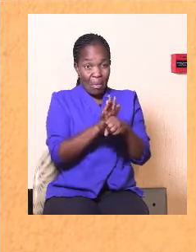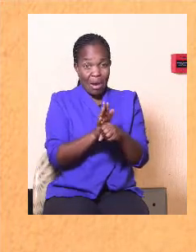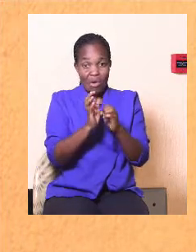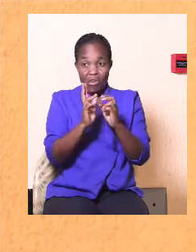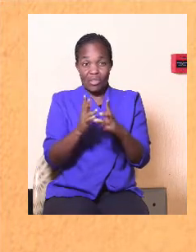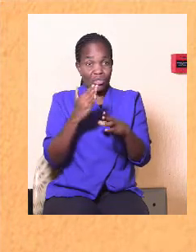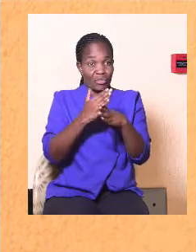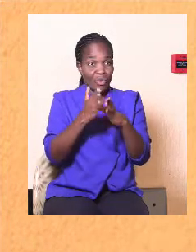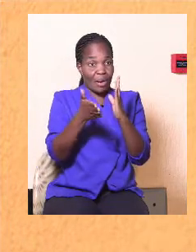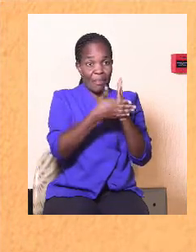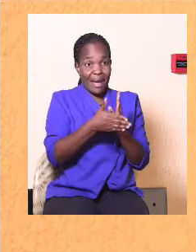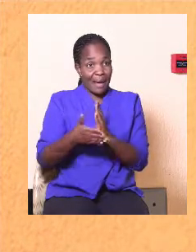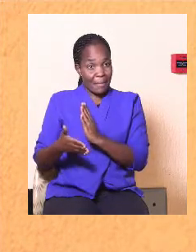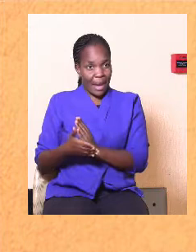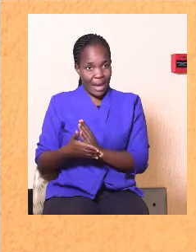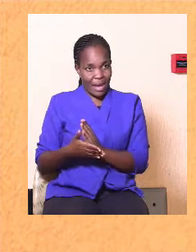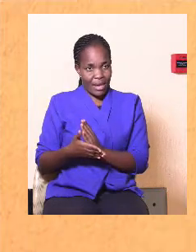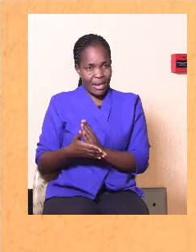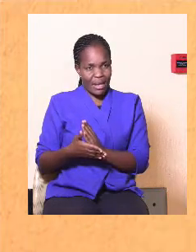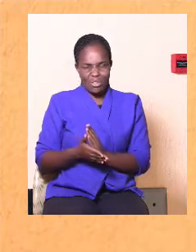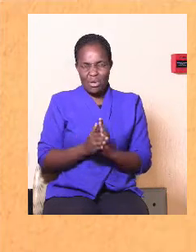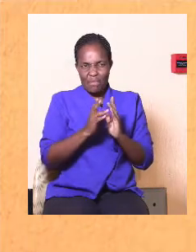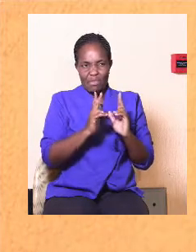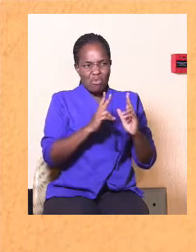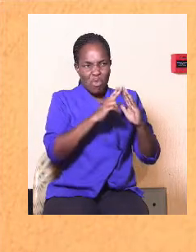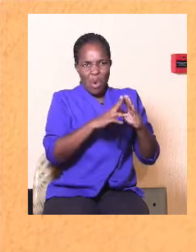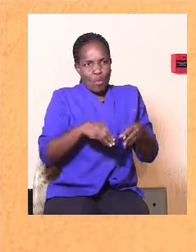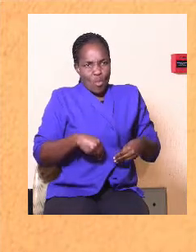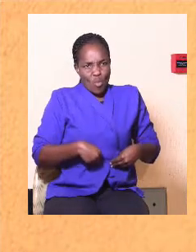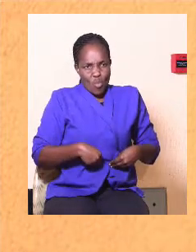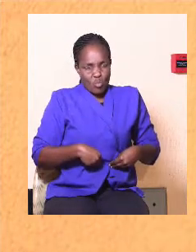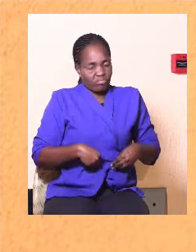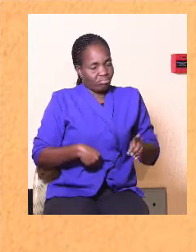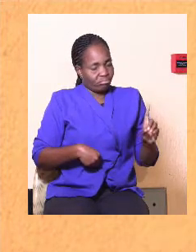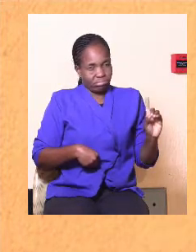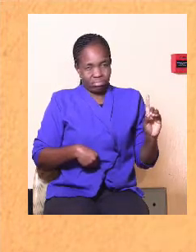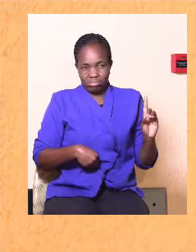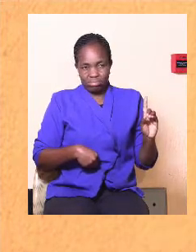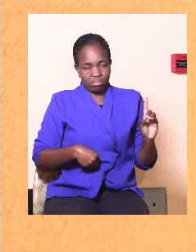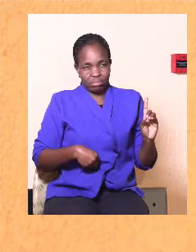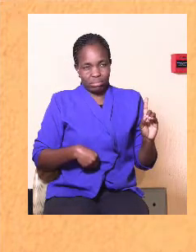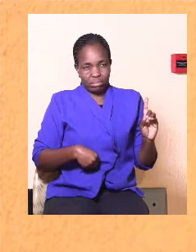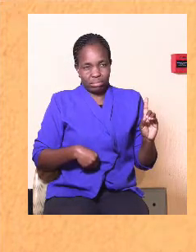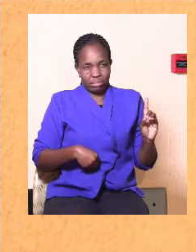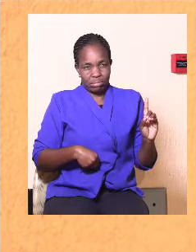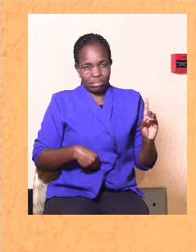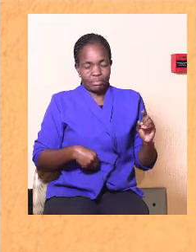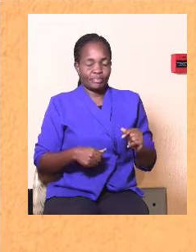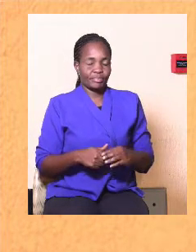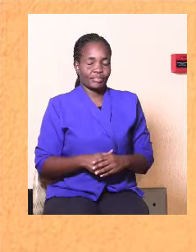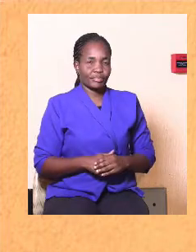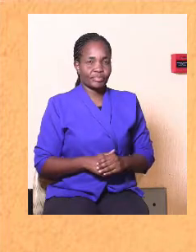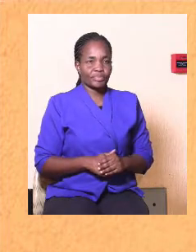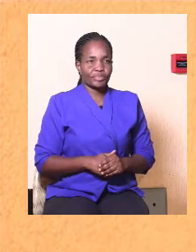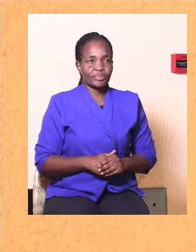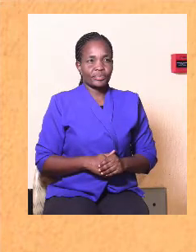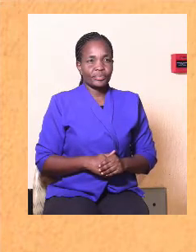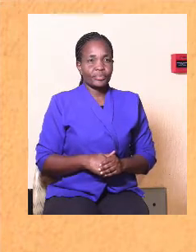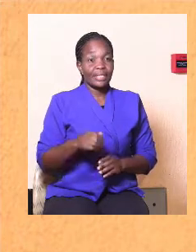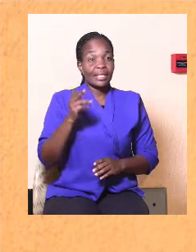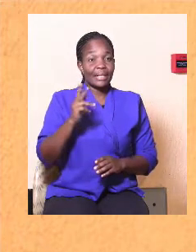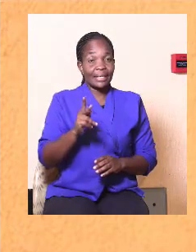livelihood because of the restriction that we have introduced as a country to limit the transmission of COVID-19. We